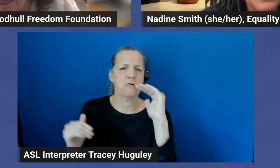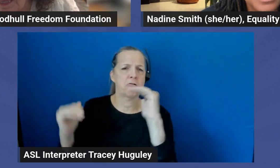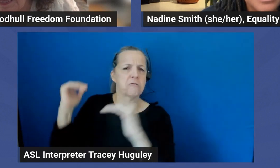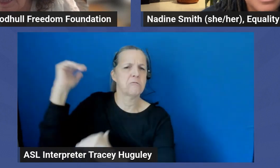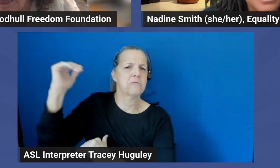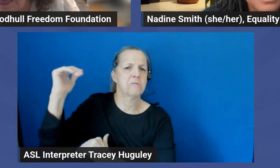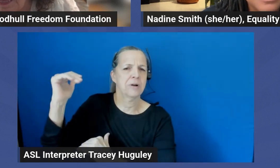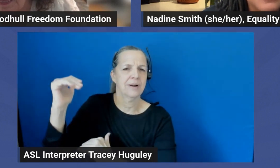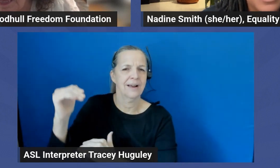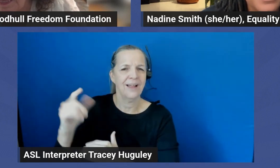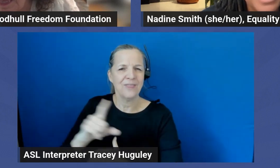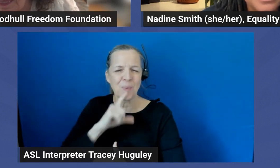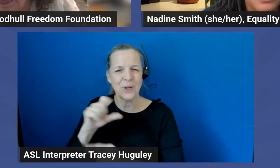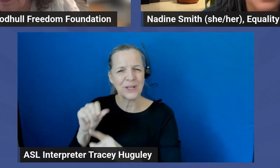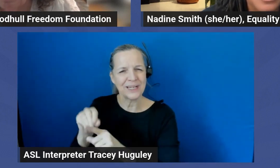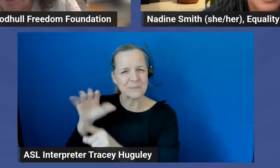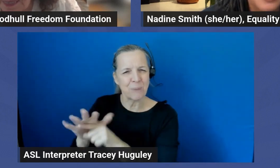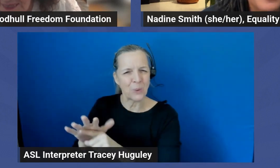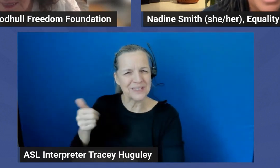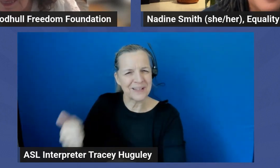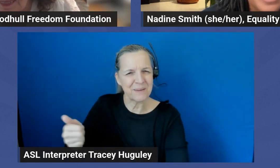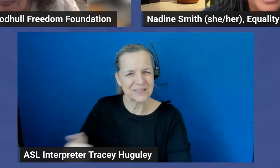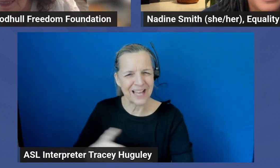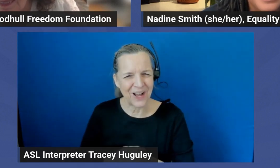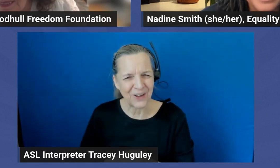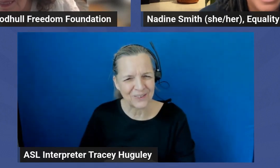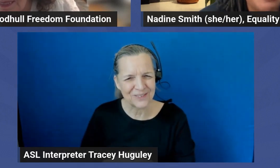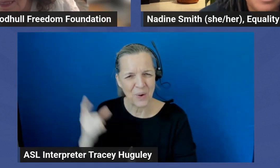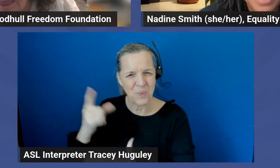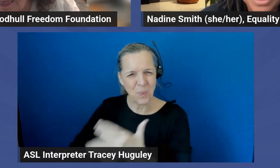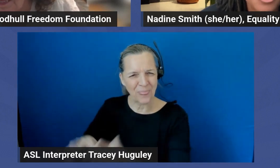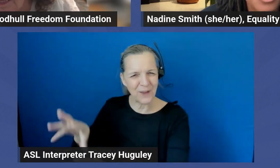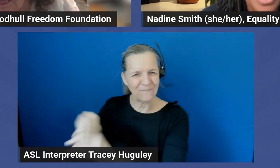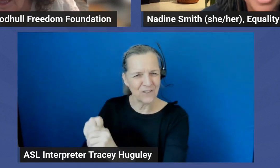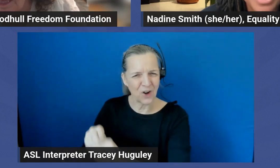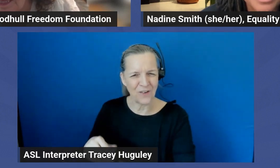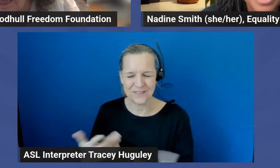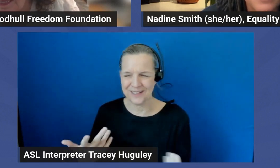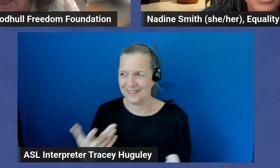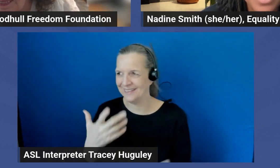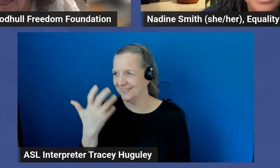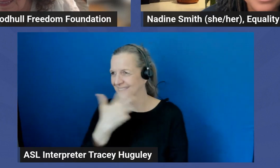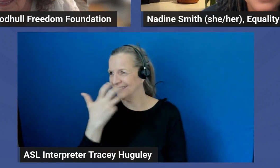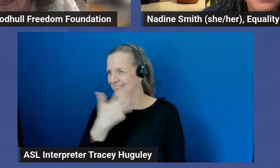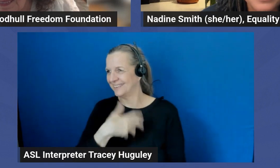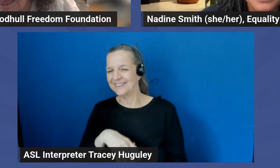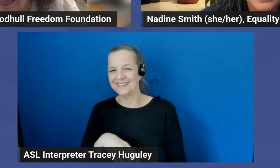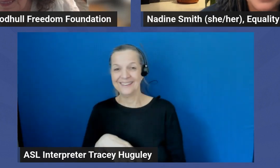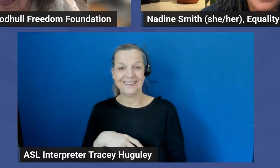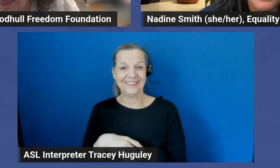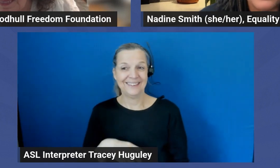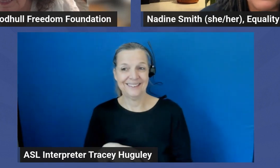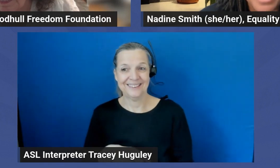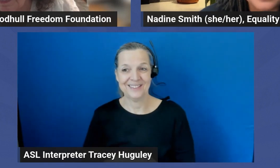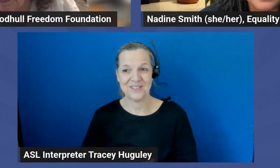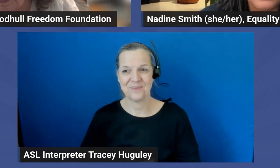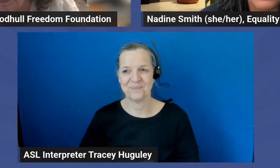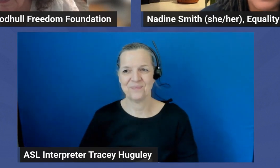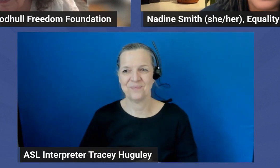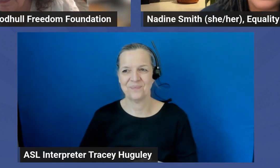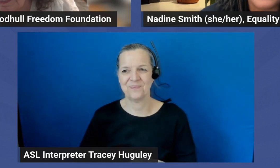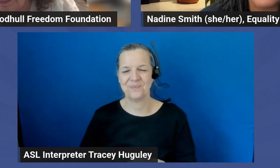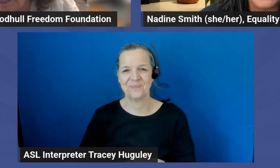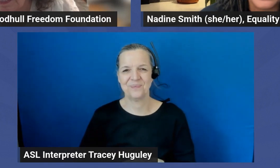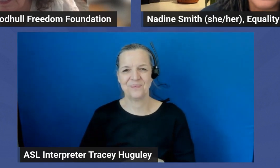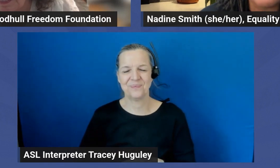you what they're into. And again, if you want to, the fastest